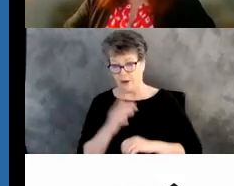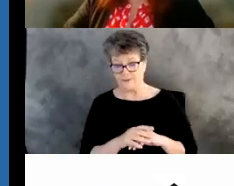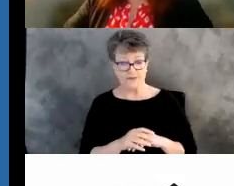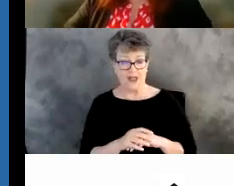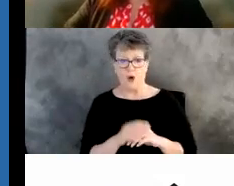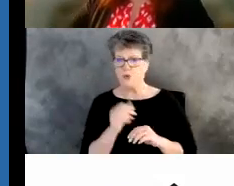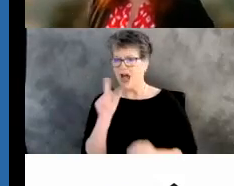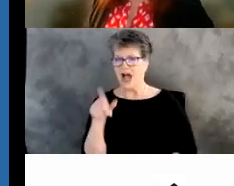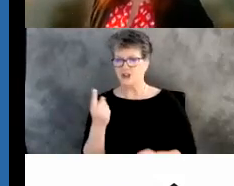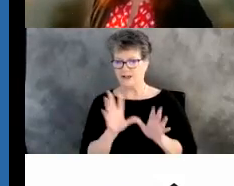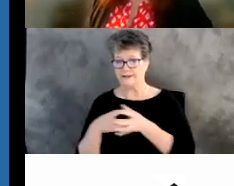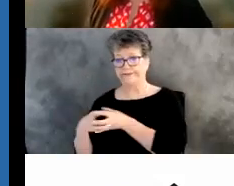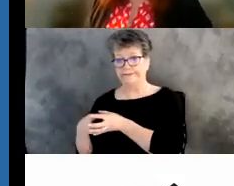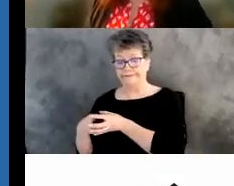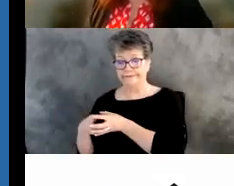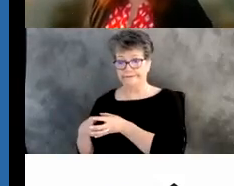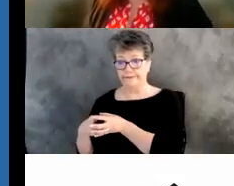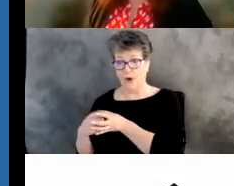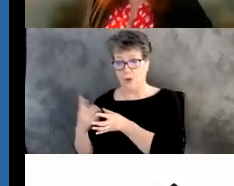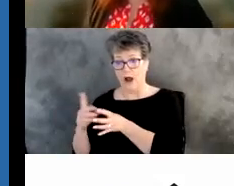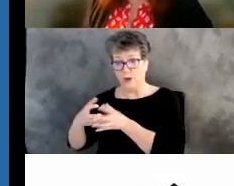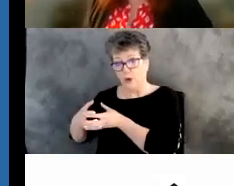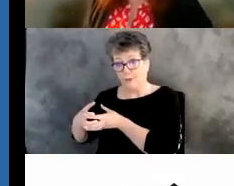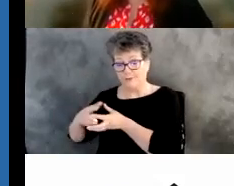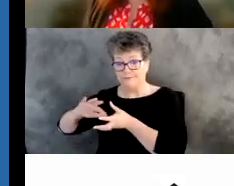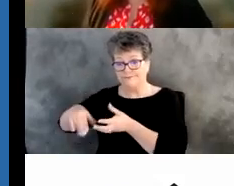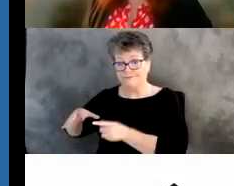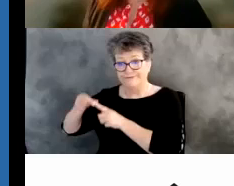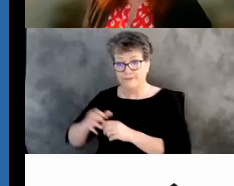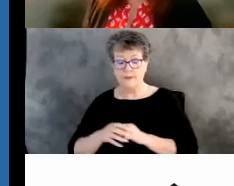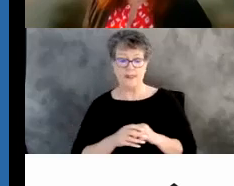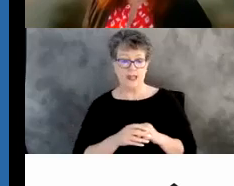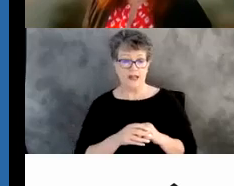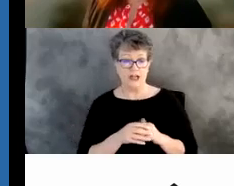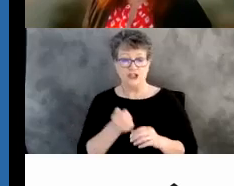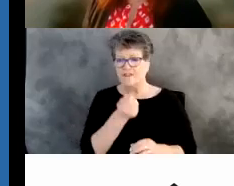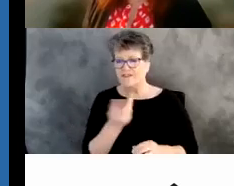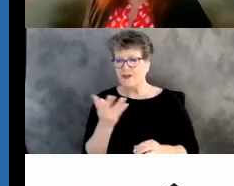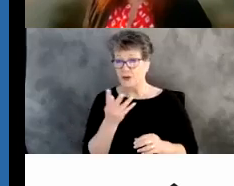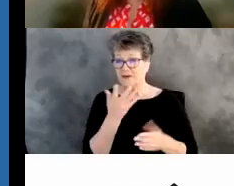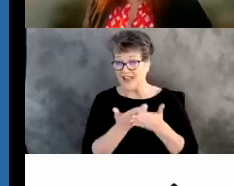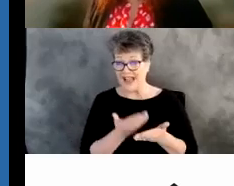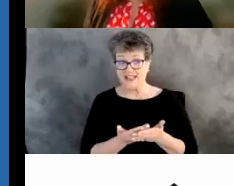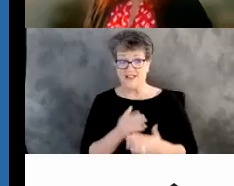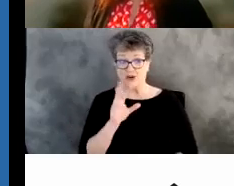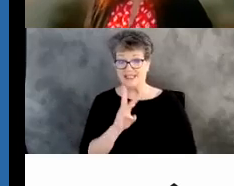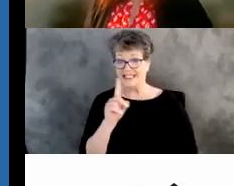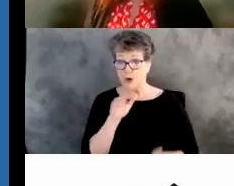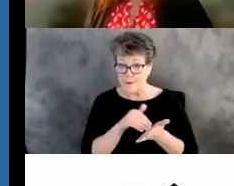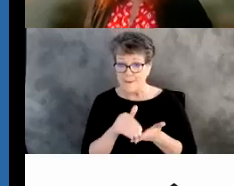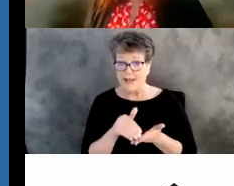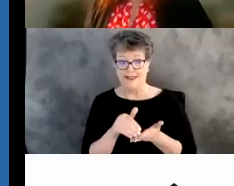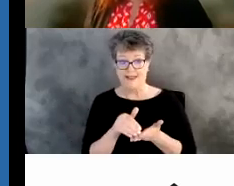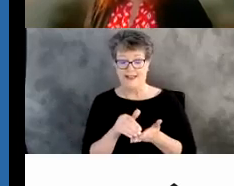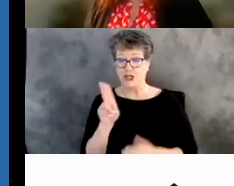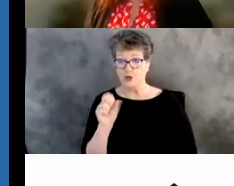a mono subset off to the side. And so just a few, quick facts. There are 61 million